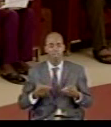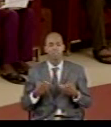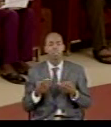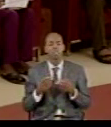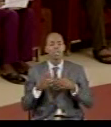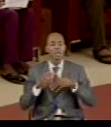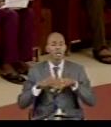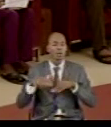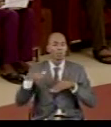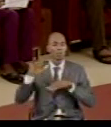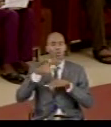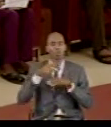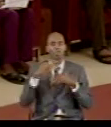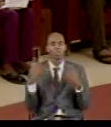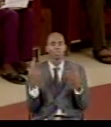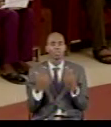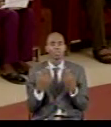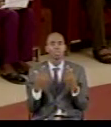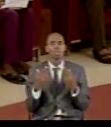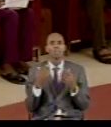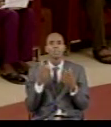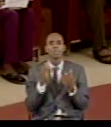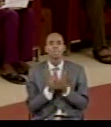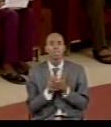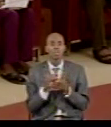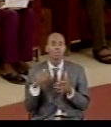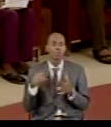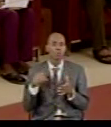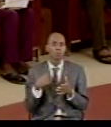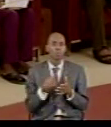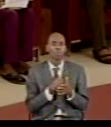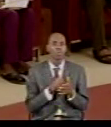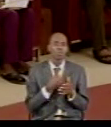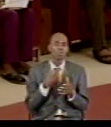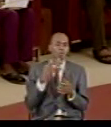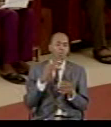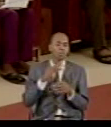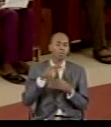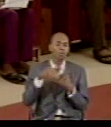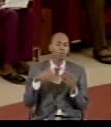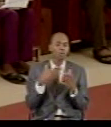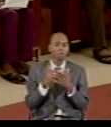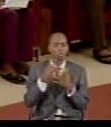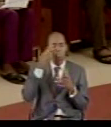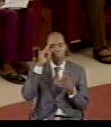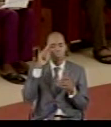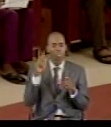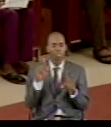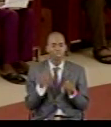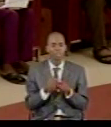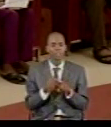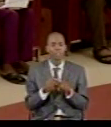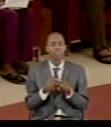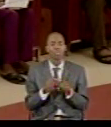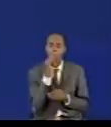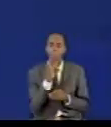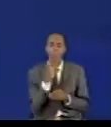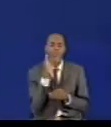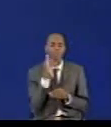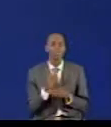brethren, unawares brought in, who came in privately, secretly,